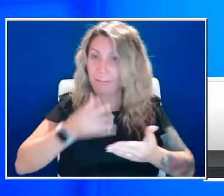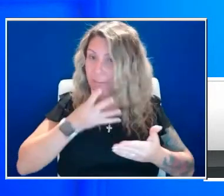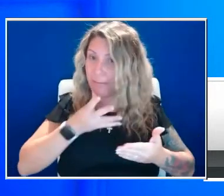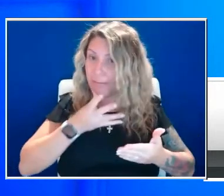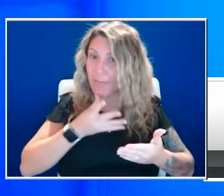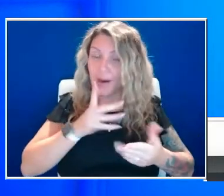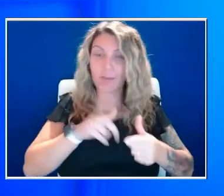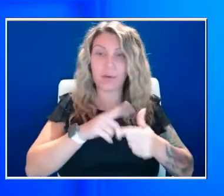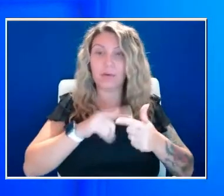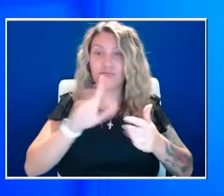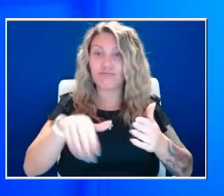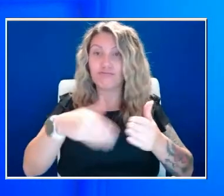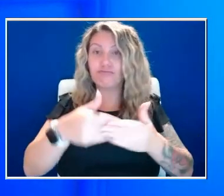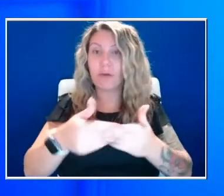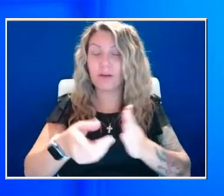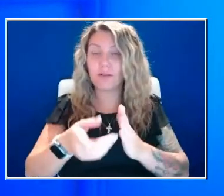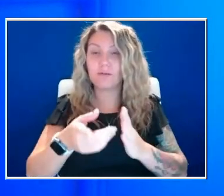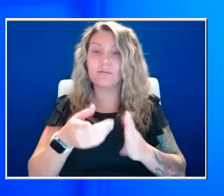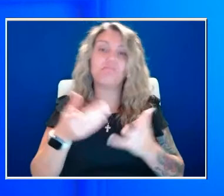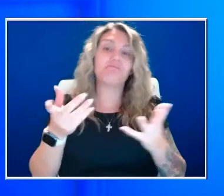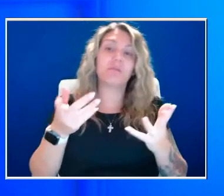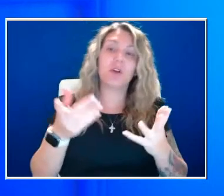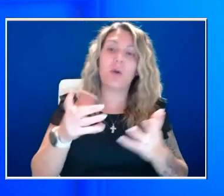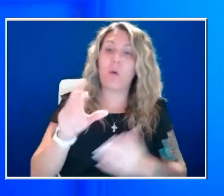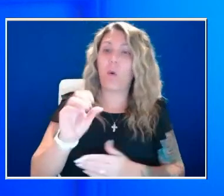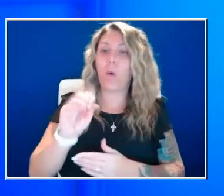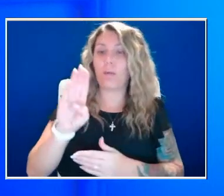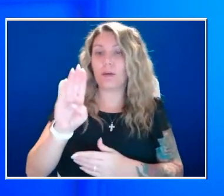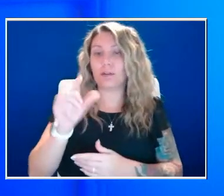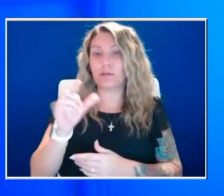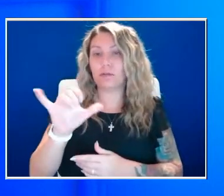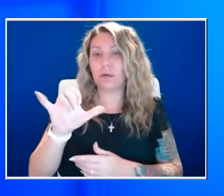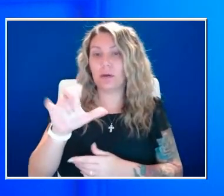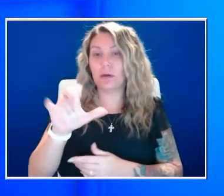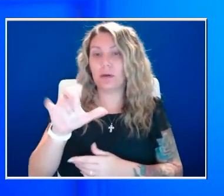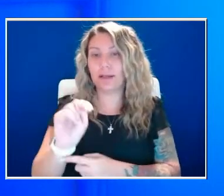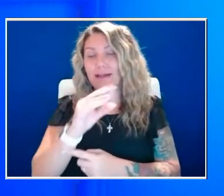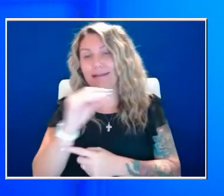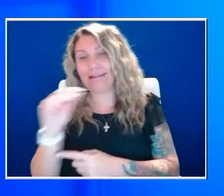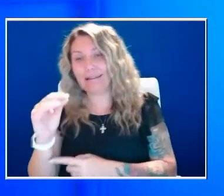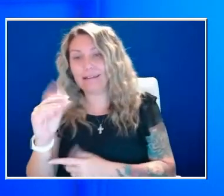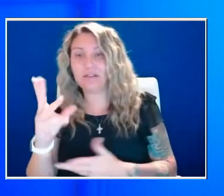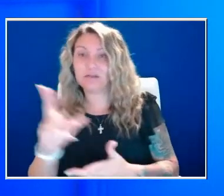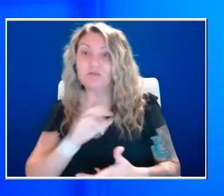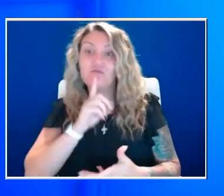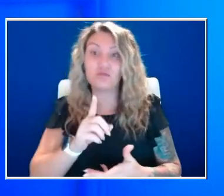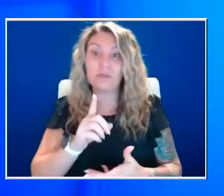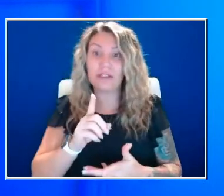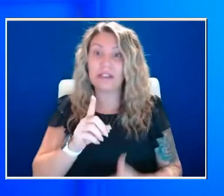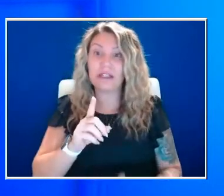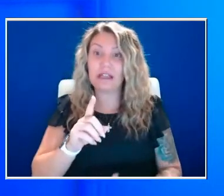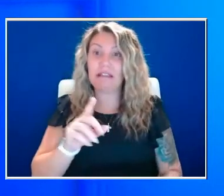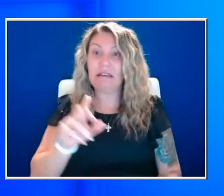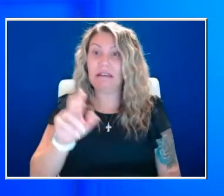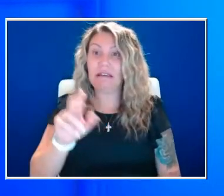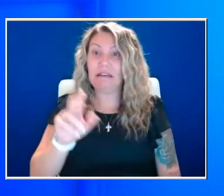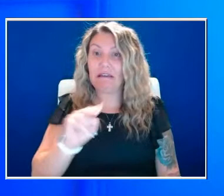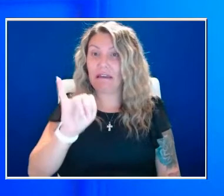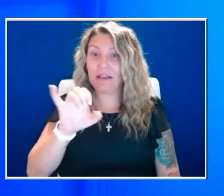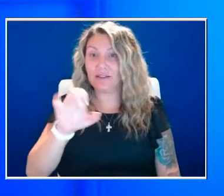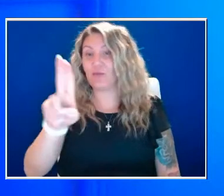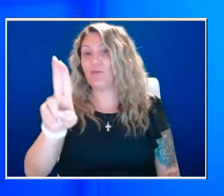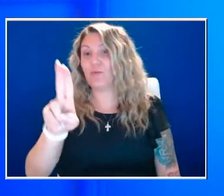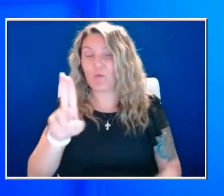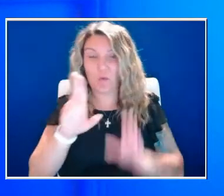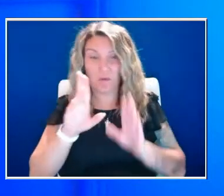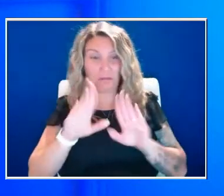where the OBGYNs and ultimately the neonatal intensive care unit pediatricians are going to be